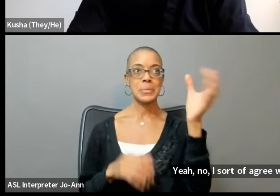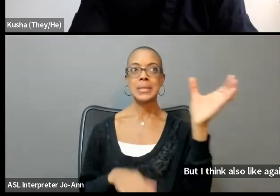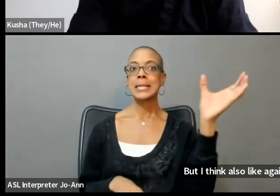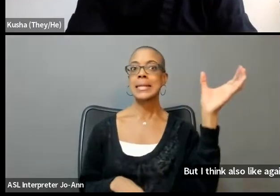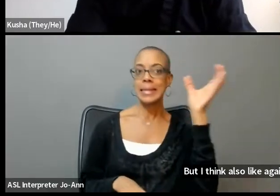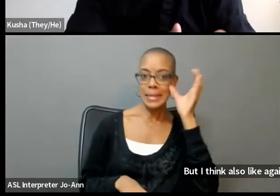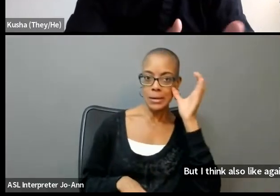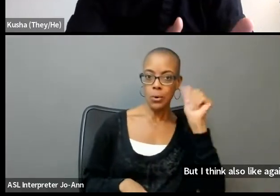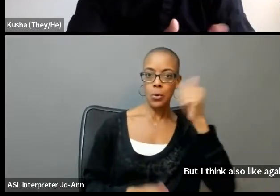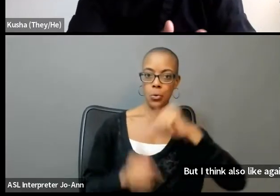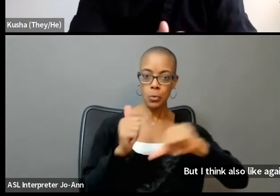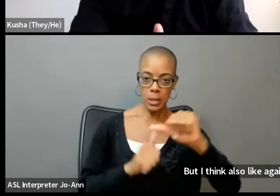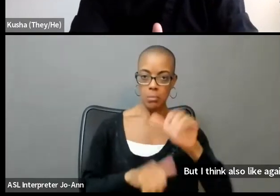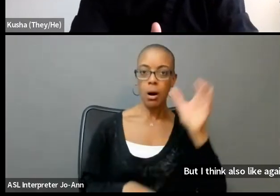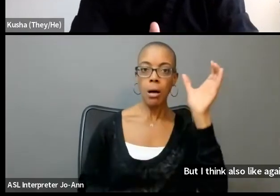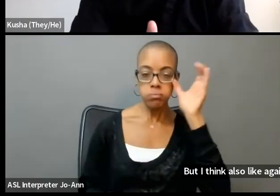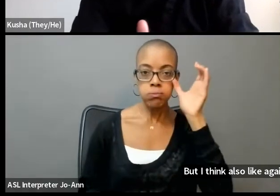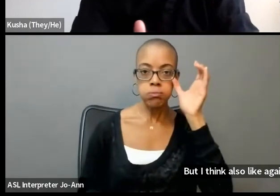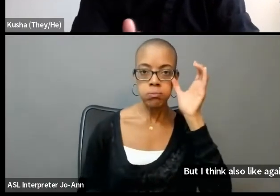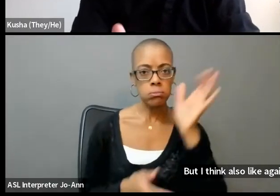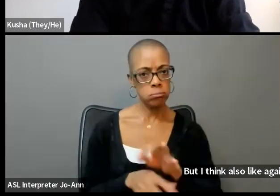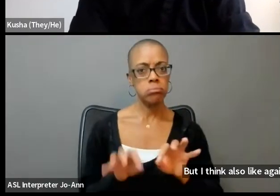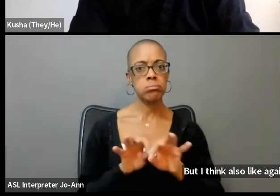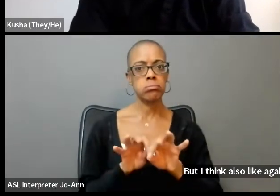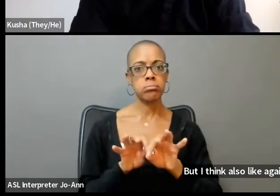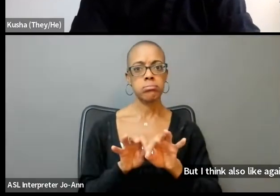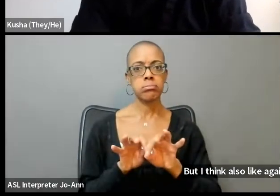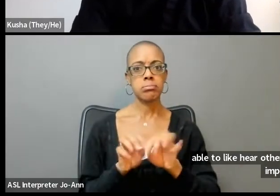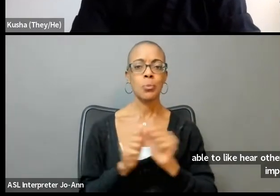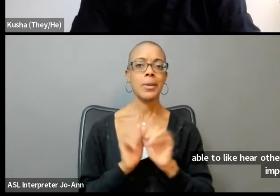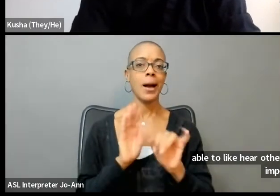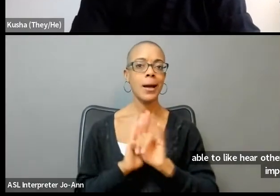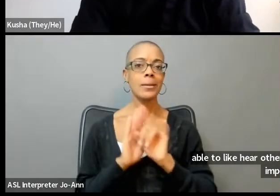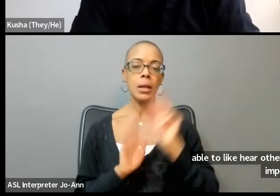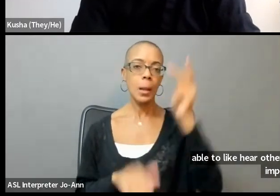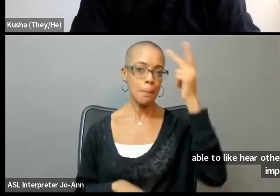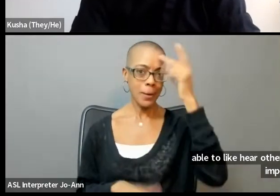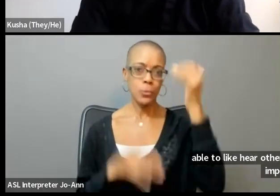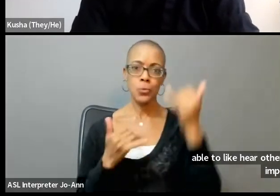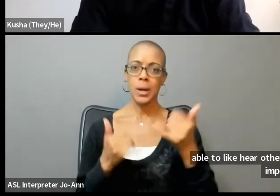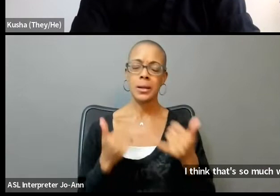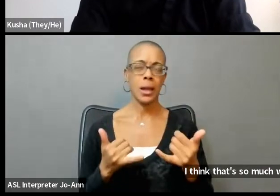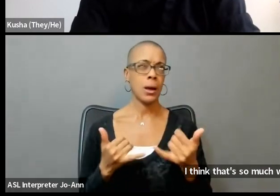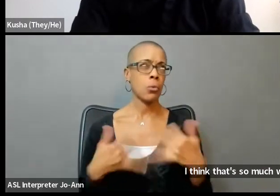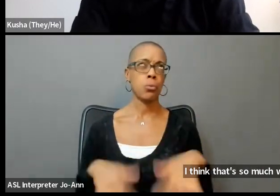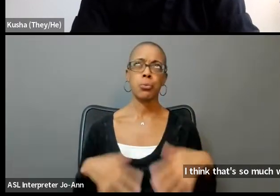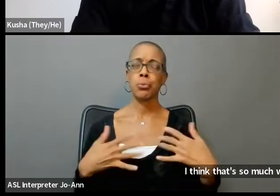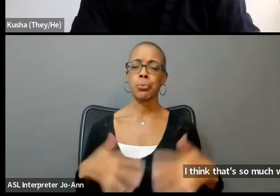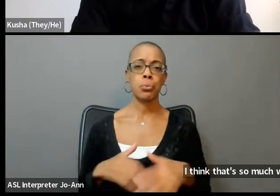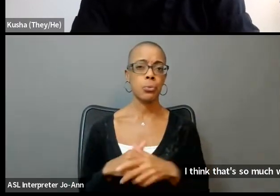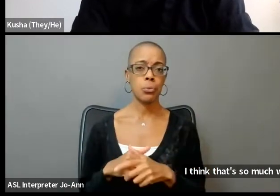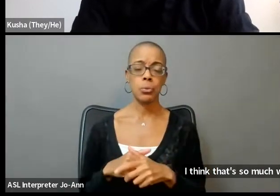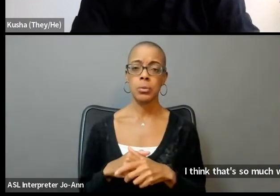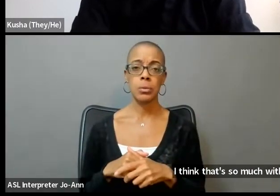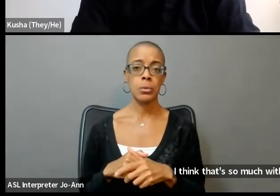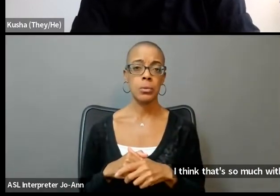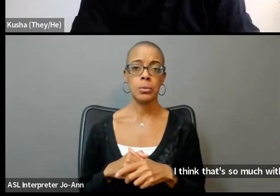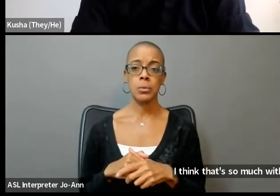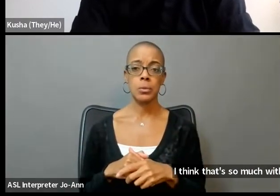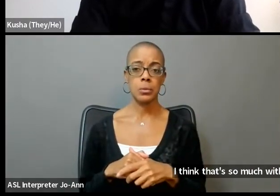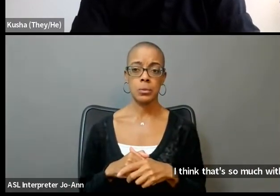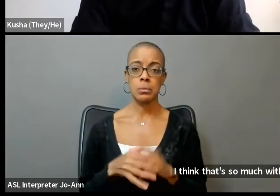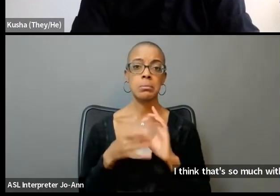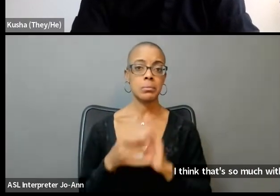think is really important. I think there's so much with identity politics and the way that it exists right now. There's so much, about